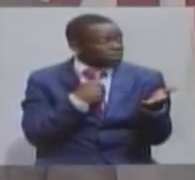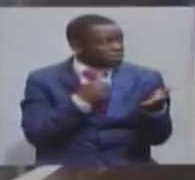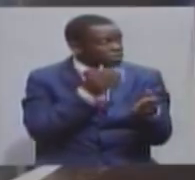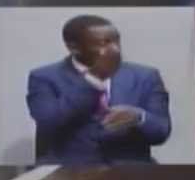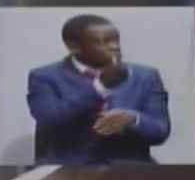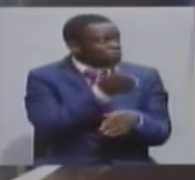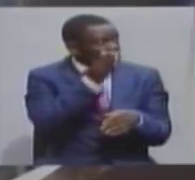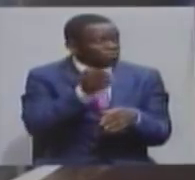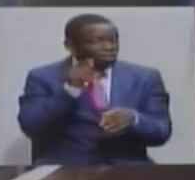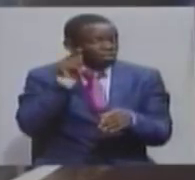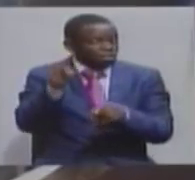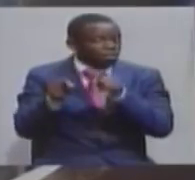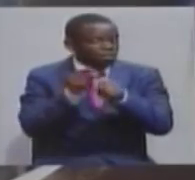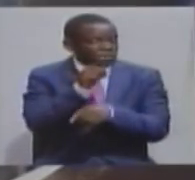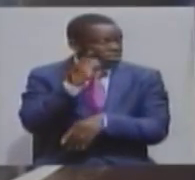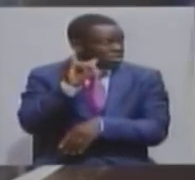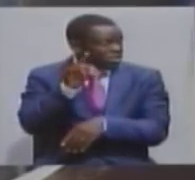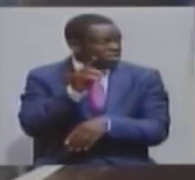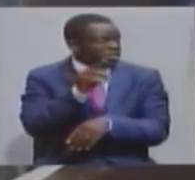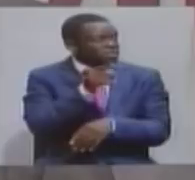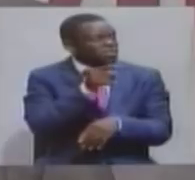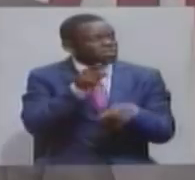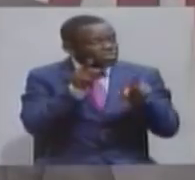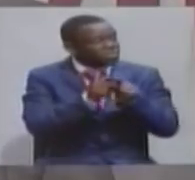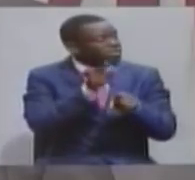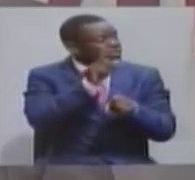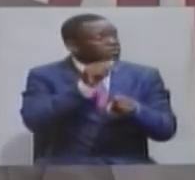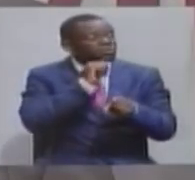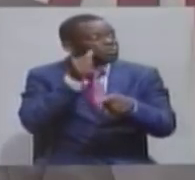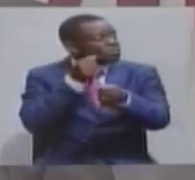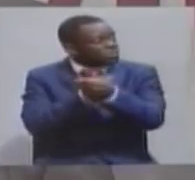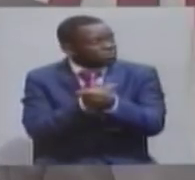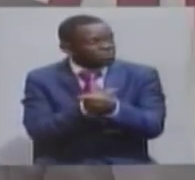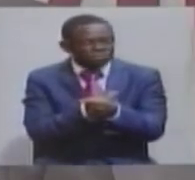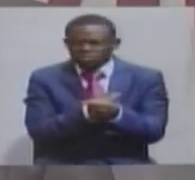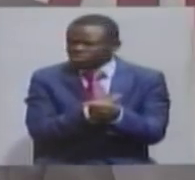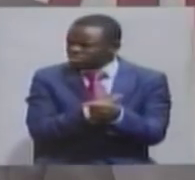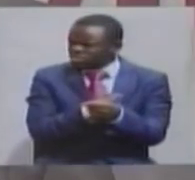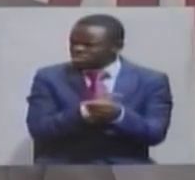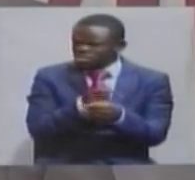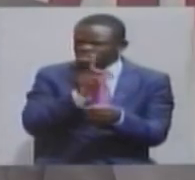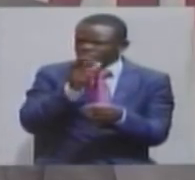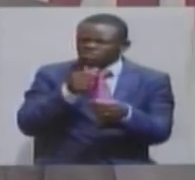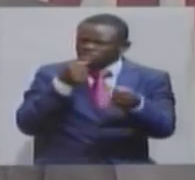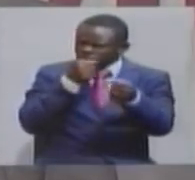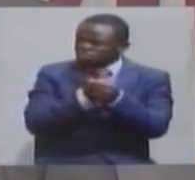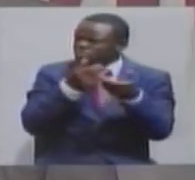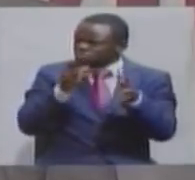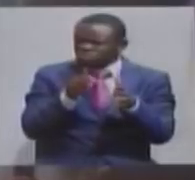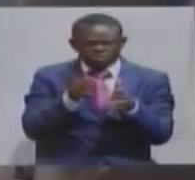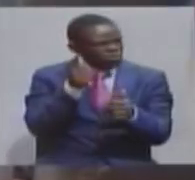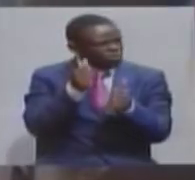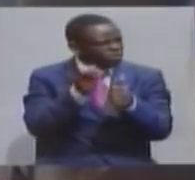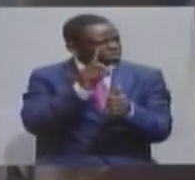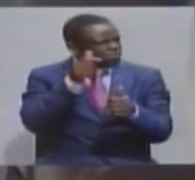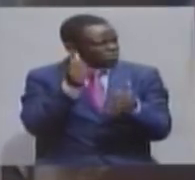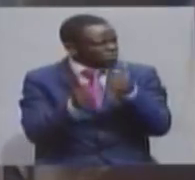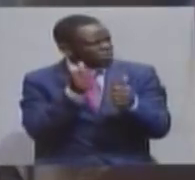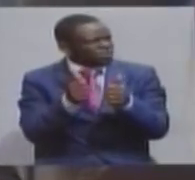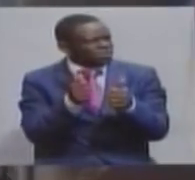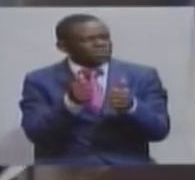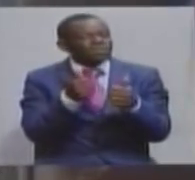else? MMD. MMD agreed that ZCID is the right platform. Which MMD? The two MMDs, maybe. I know of only one MMD, which